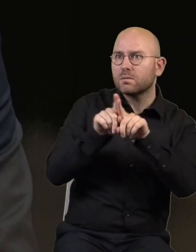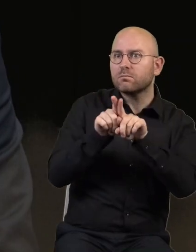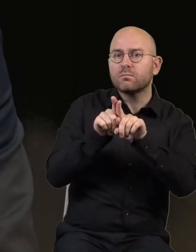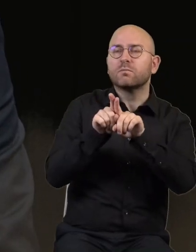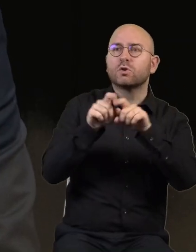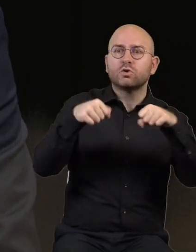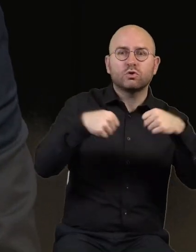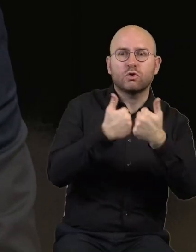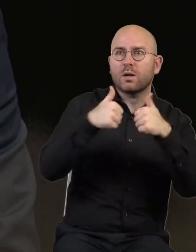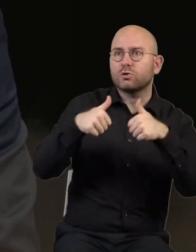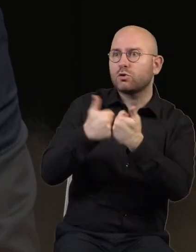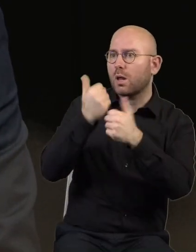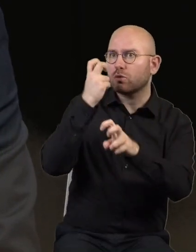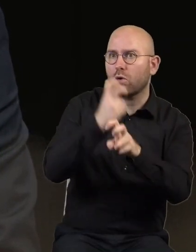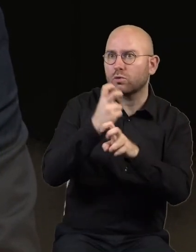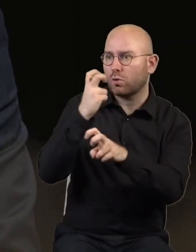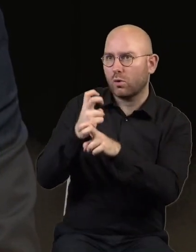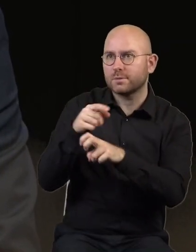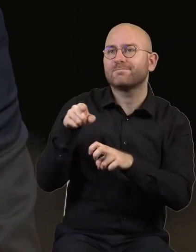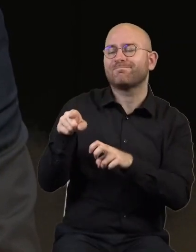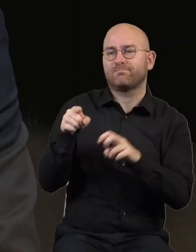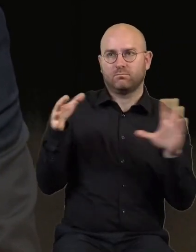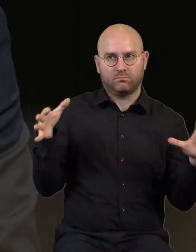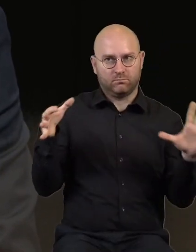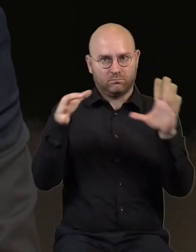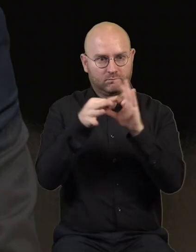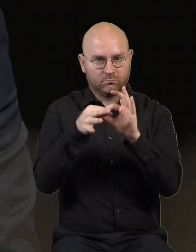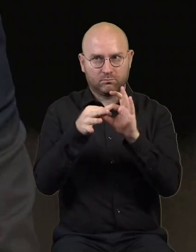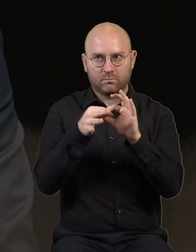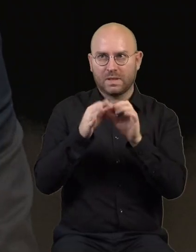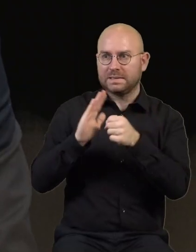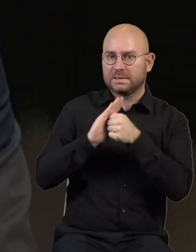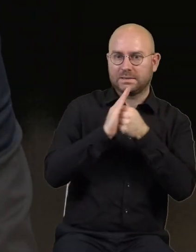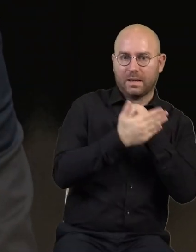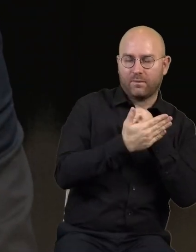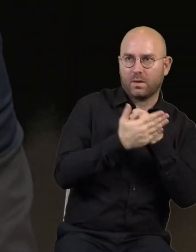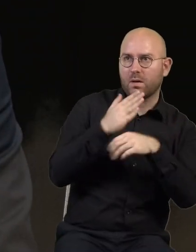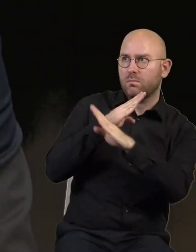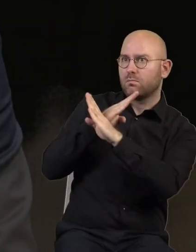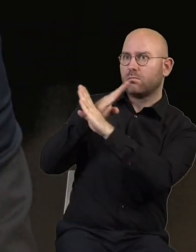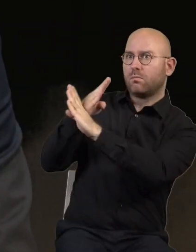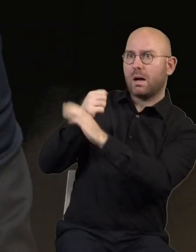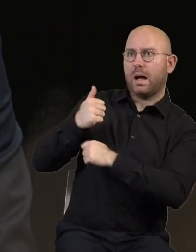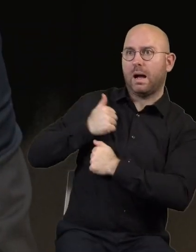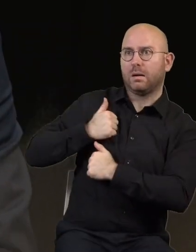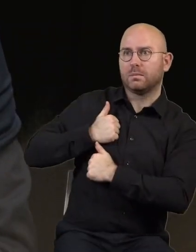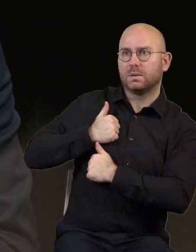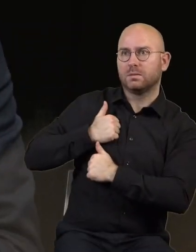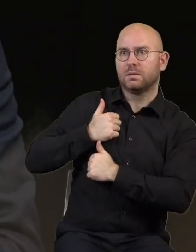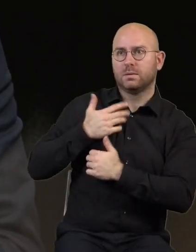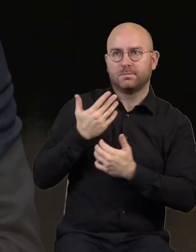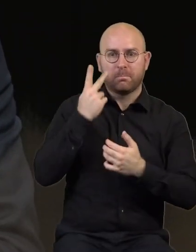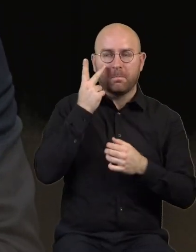security. And in my opinion, cohesion policy should be able to interact with other policies, including